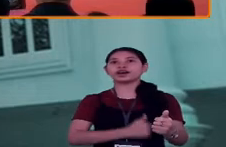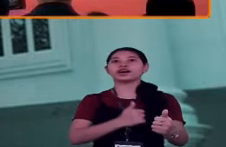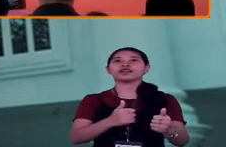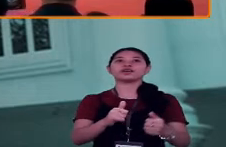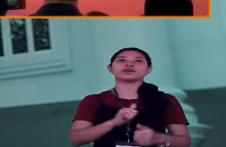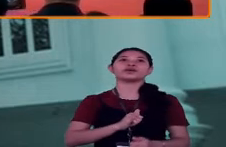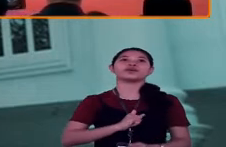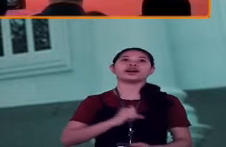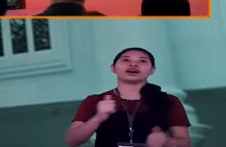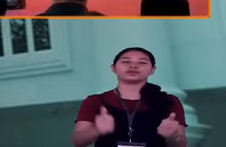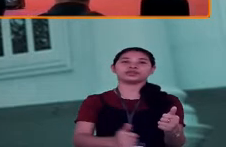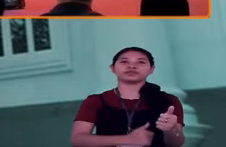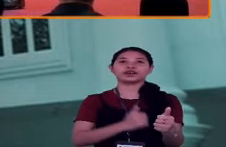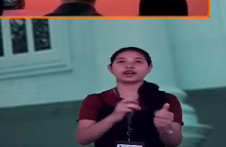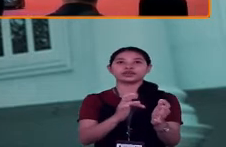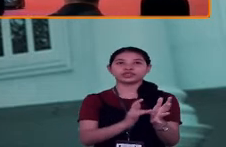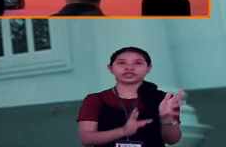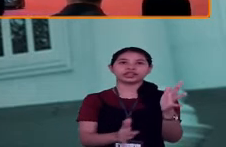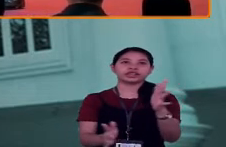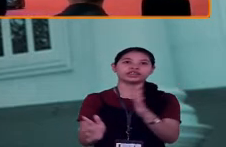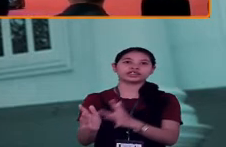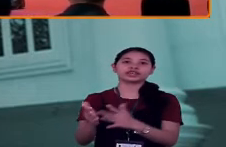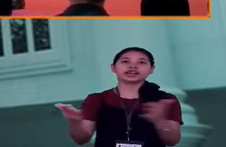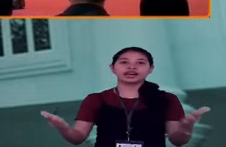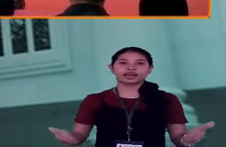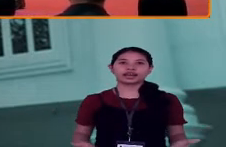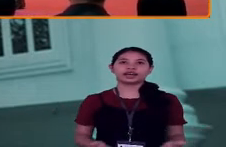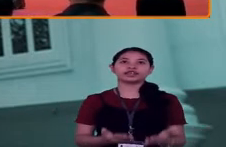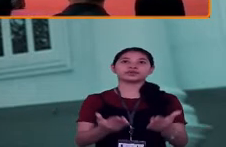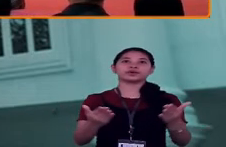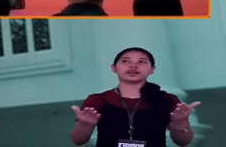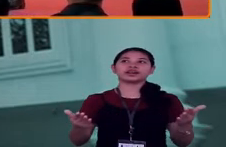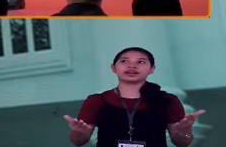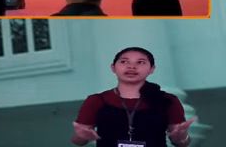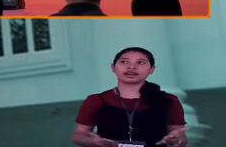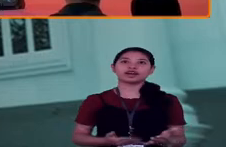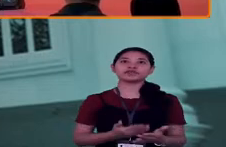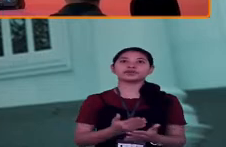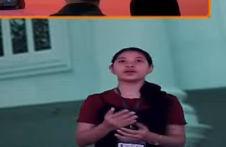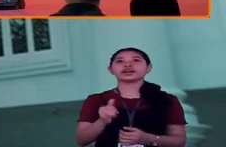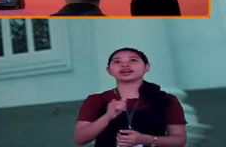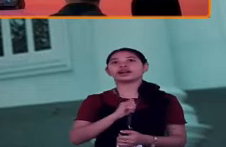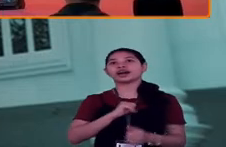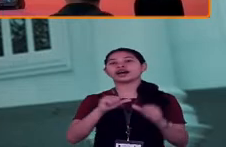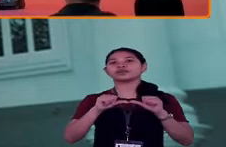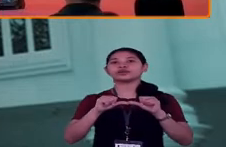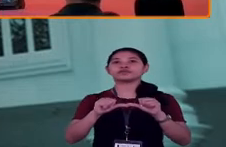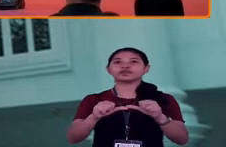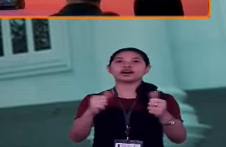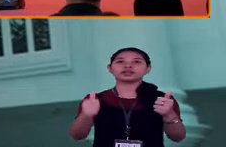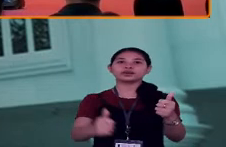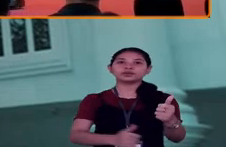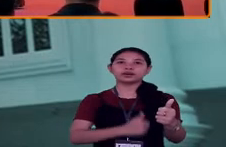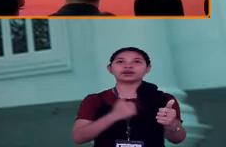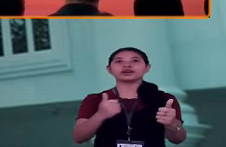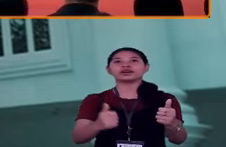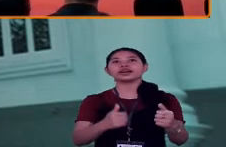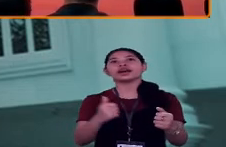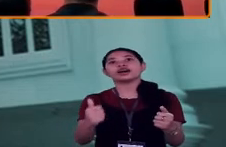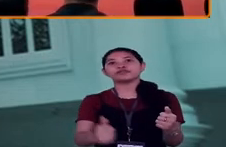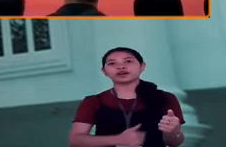Follow, follow, I will follow Jesus. Anywhere, everywhere, I will